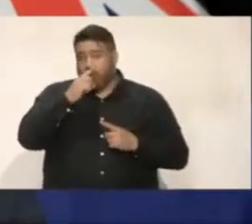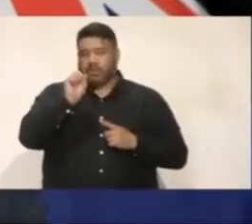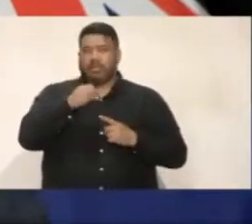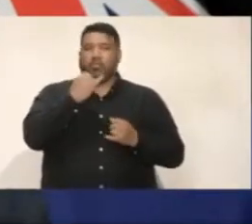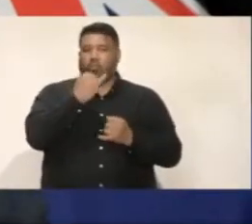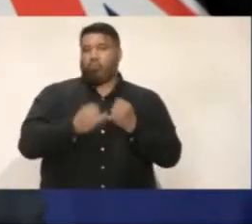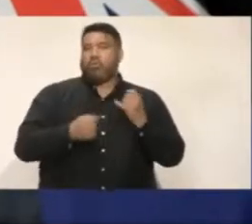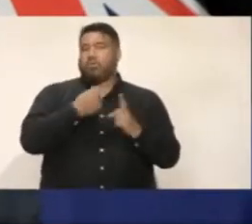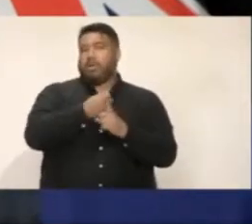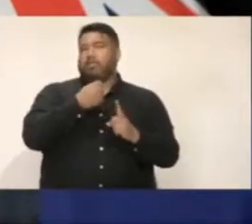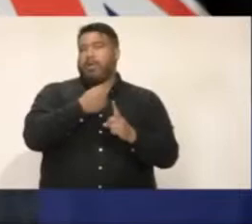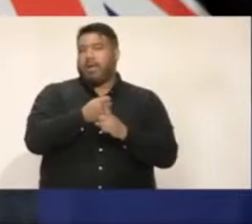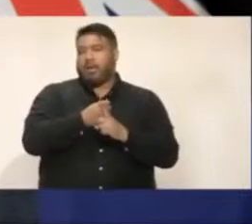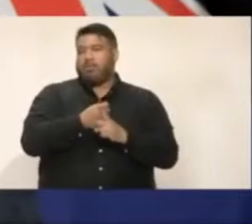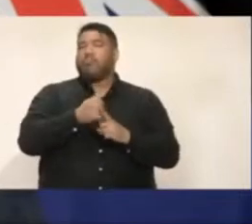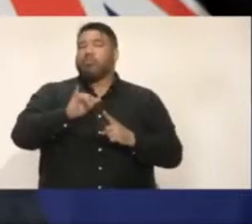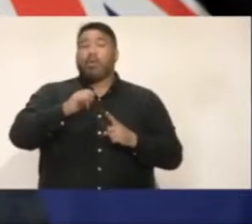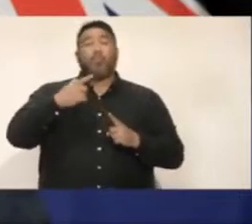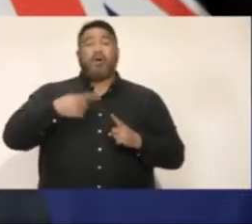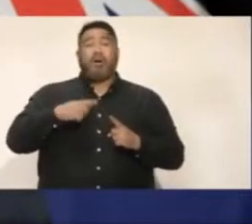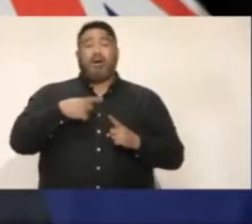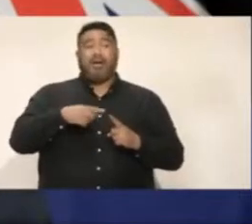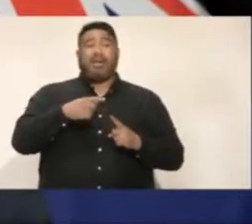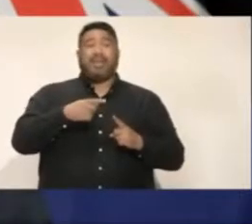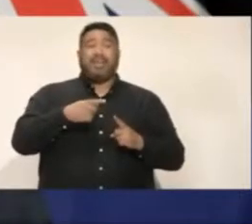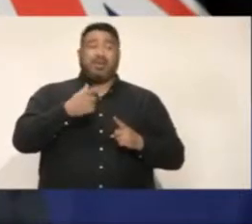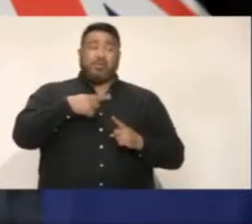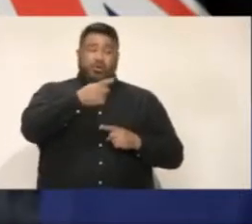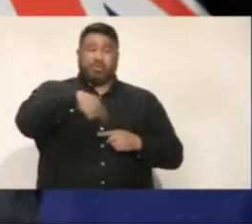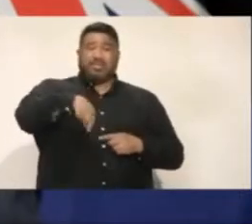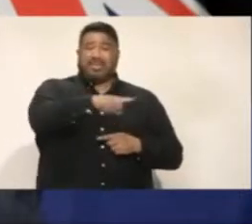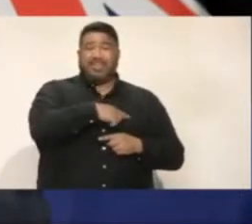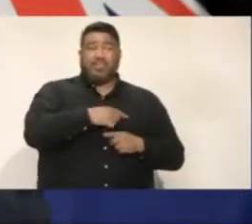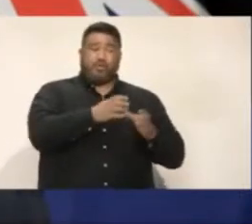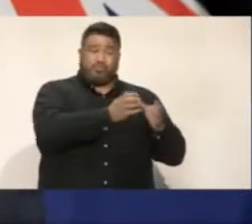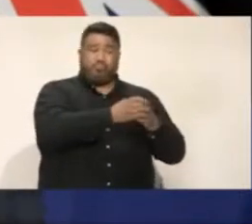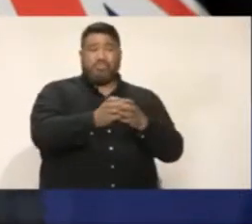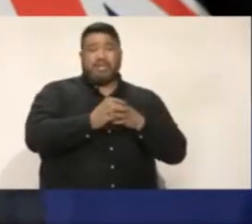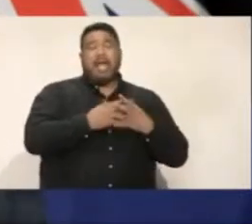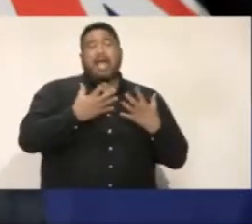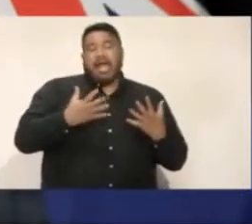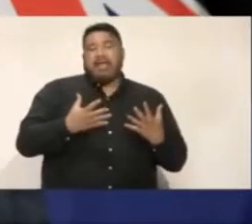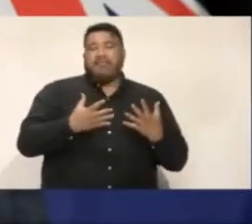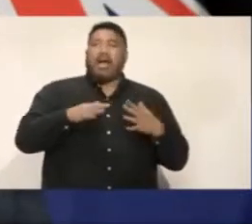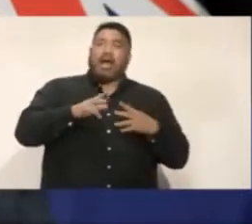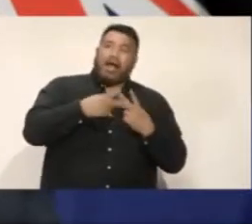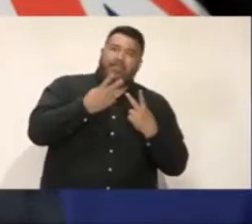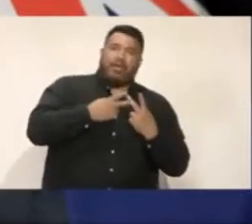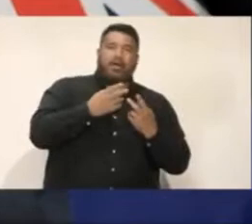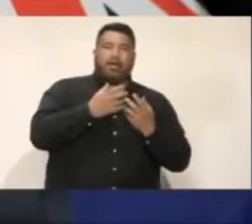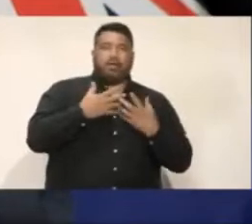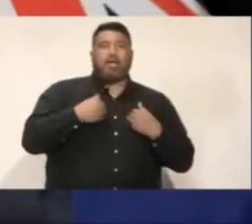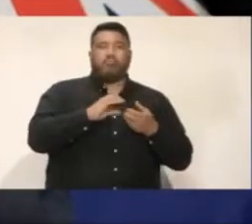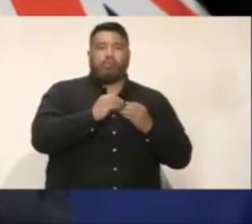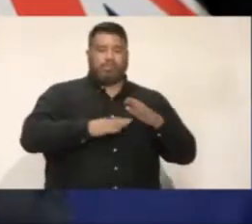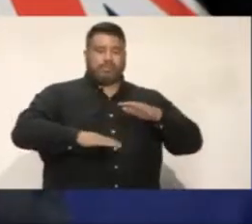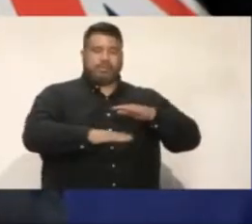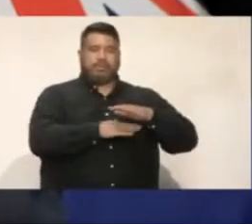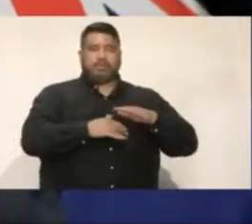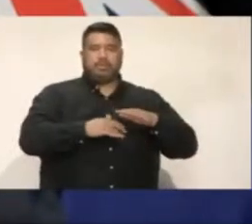harder hit, in part because of the higher rates of pre-existing conditions, and those are the people that have worse outcomes. This was one of the